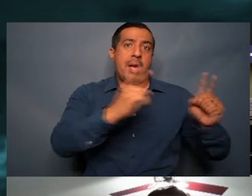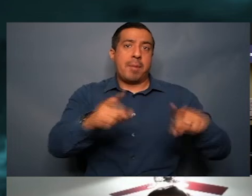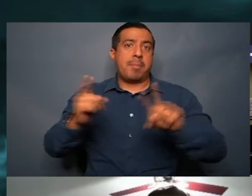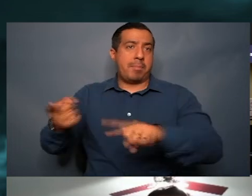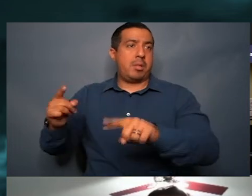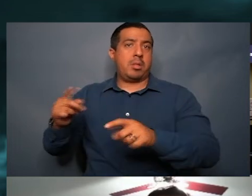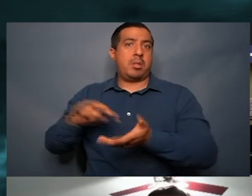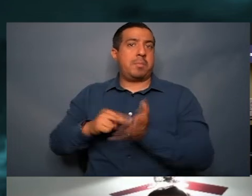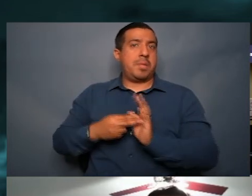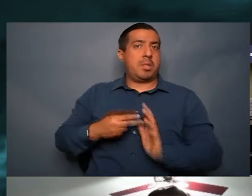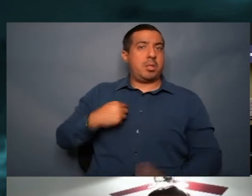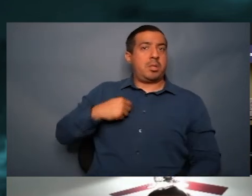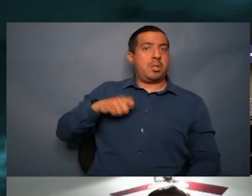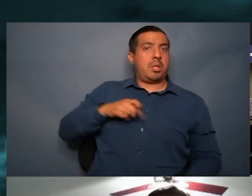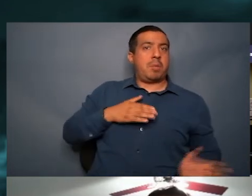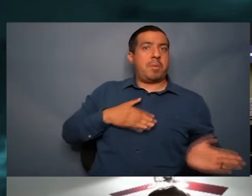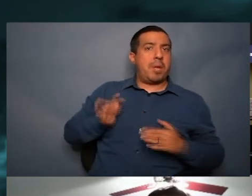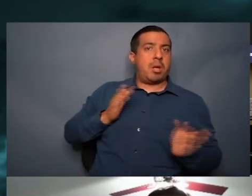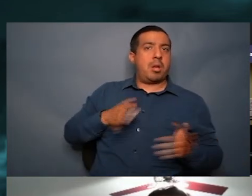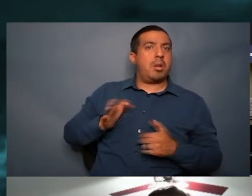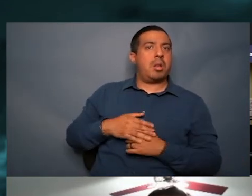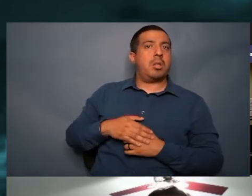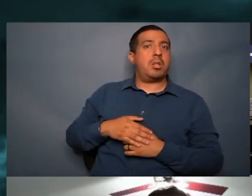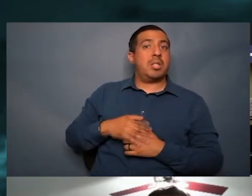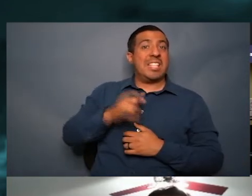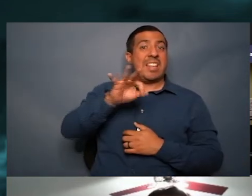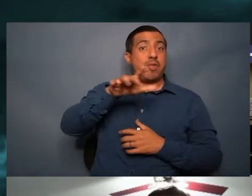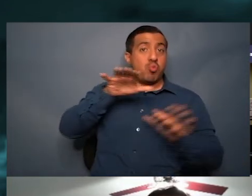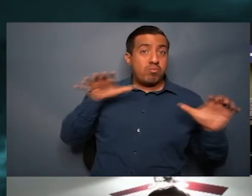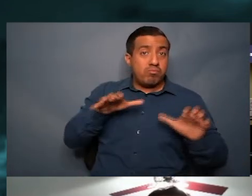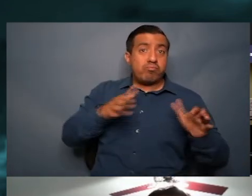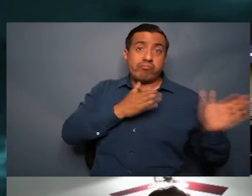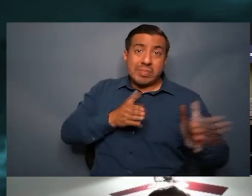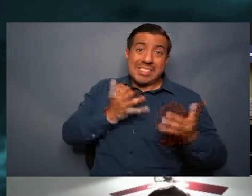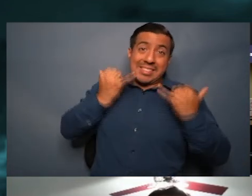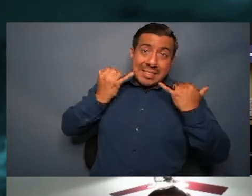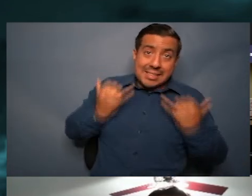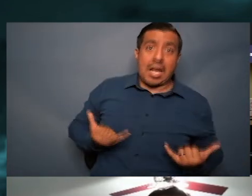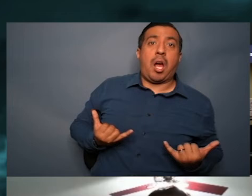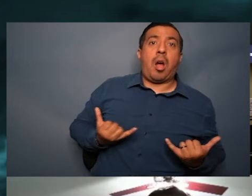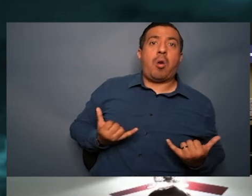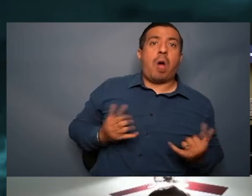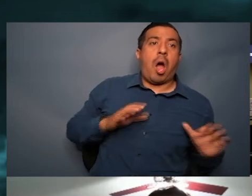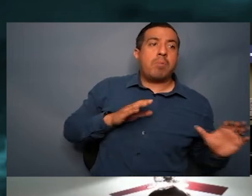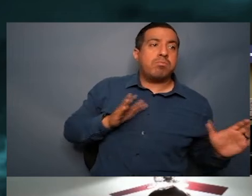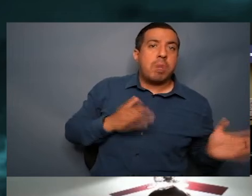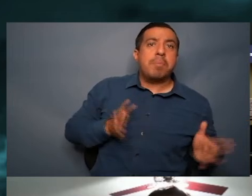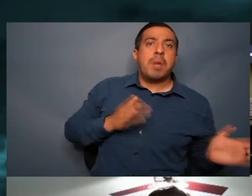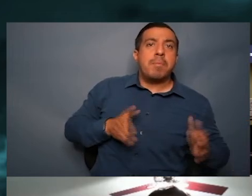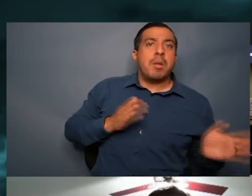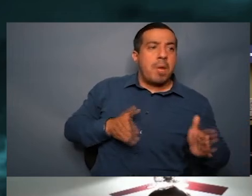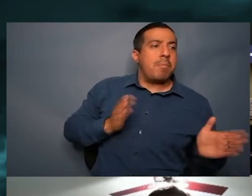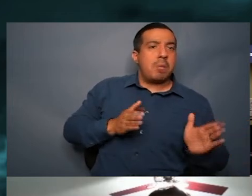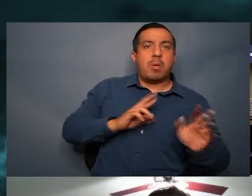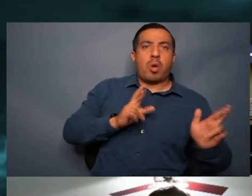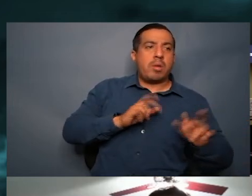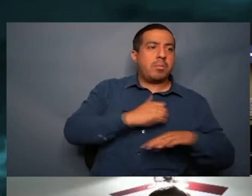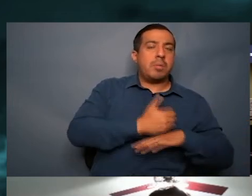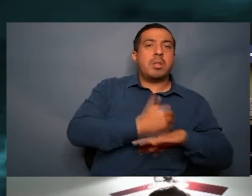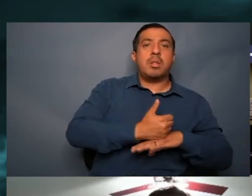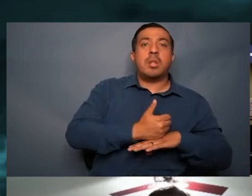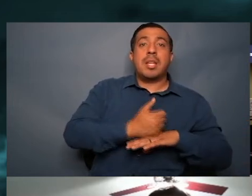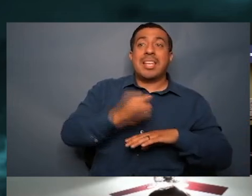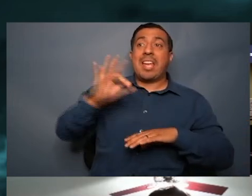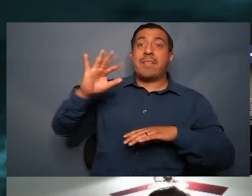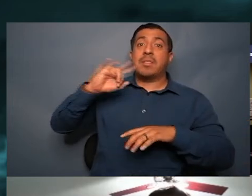And by taking actions now and on a regular basis, then how you're going to come out on the end of